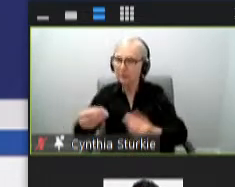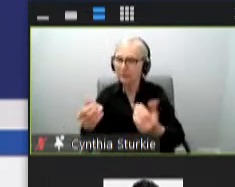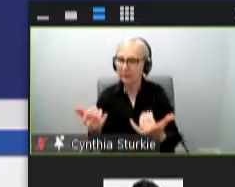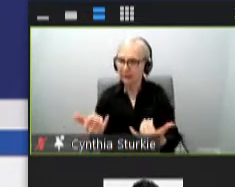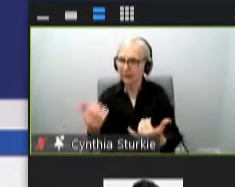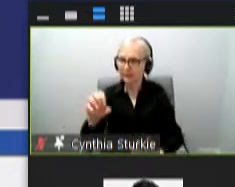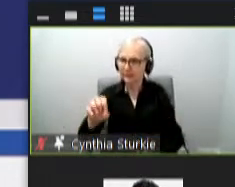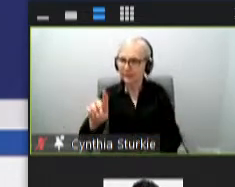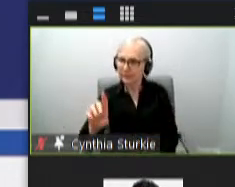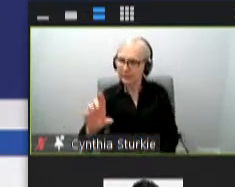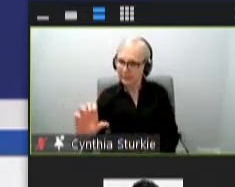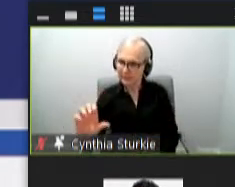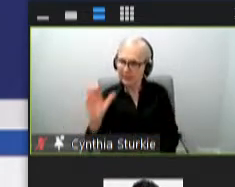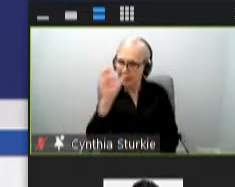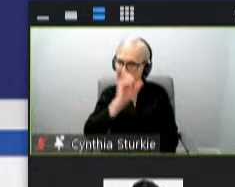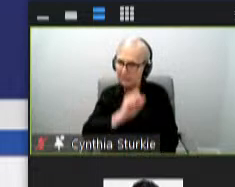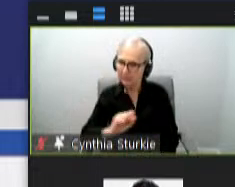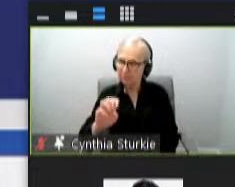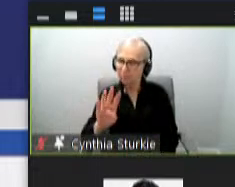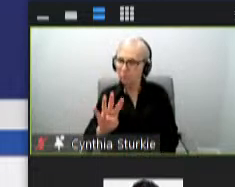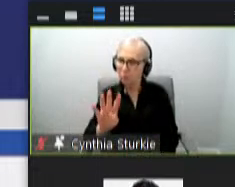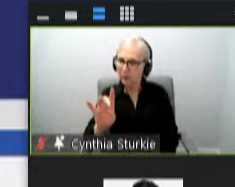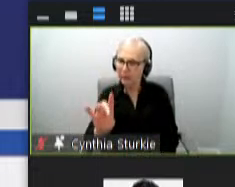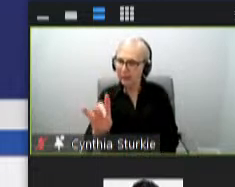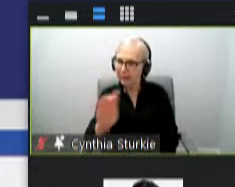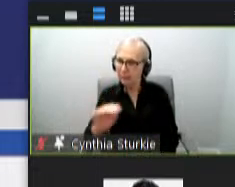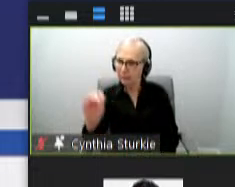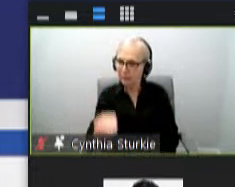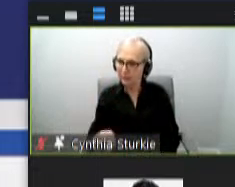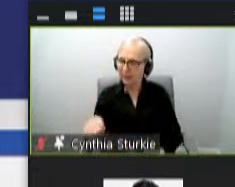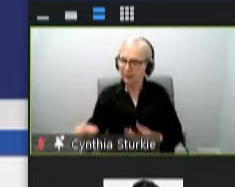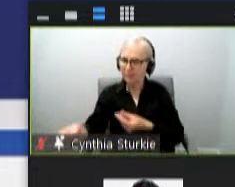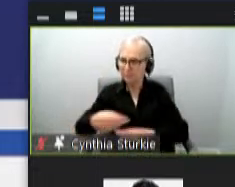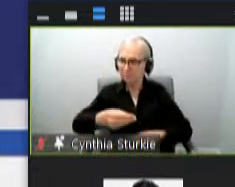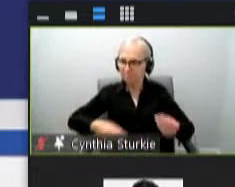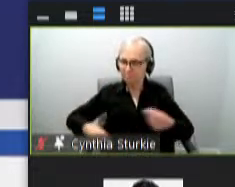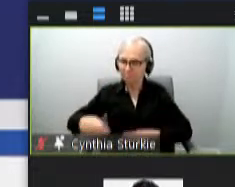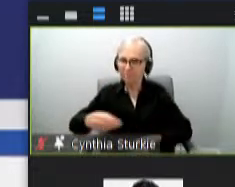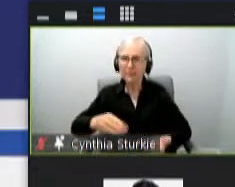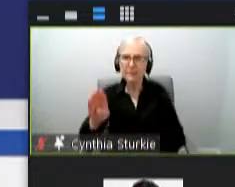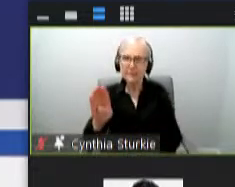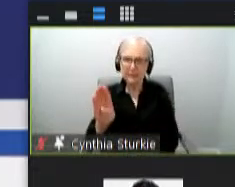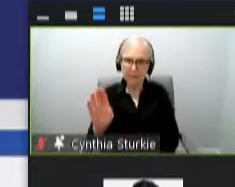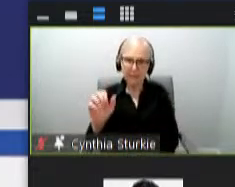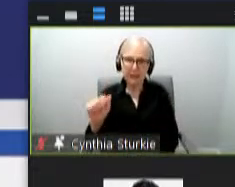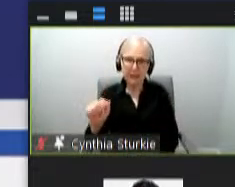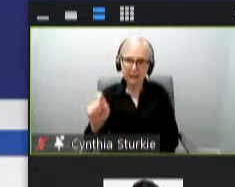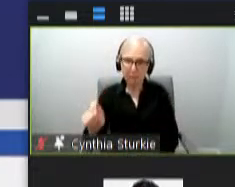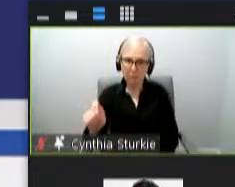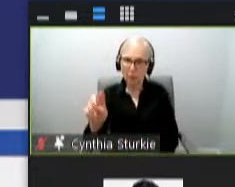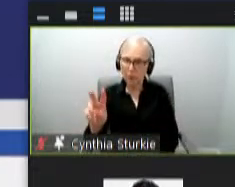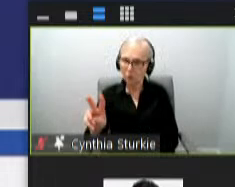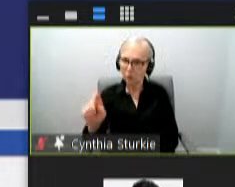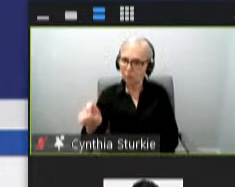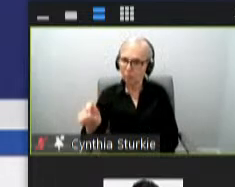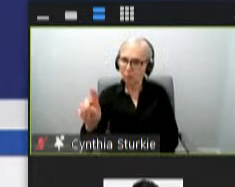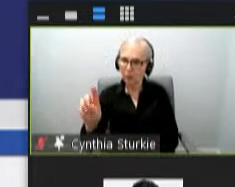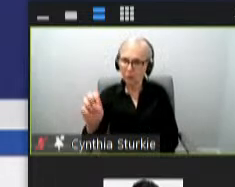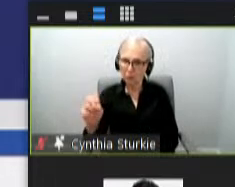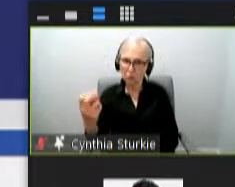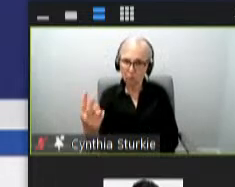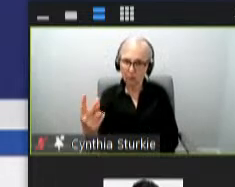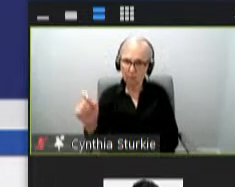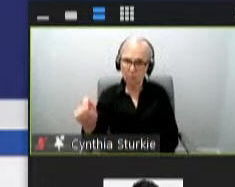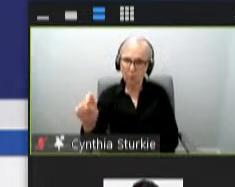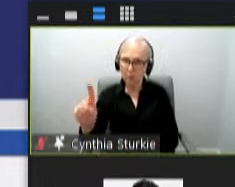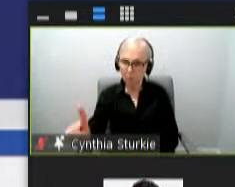nowcast modeling is estimating about 48% of what's circulating in the US is BA 2.12.1, and that's about 44% in Region